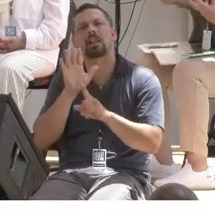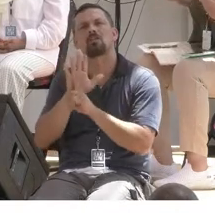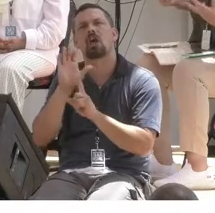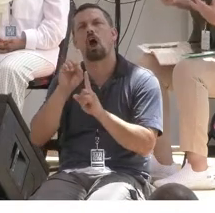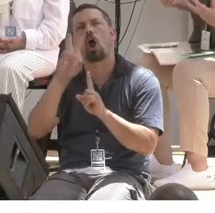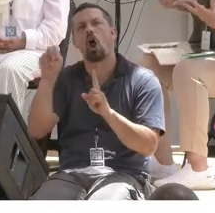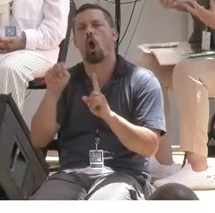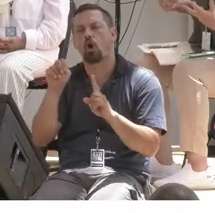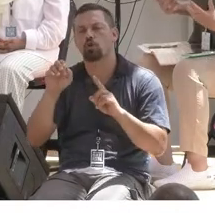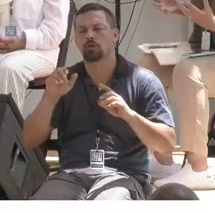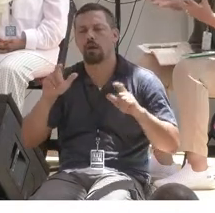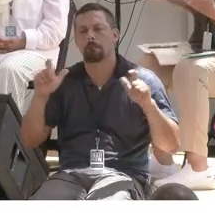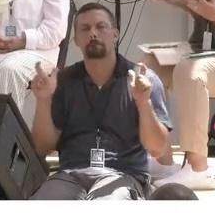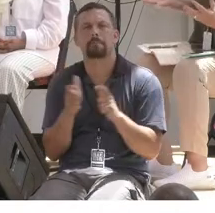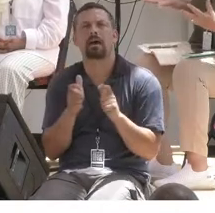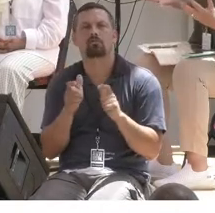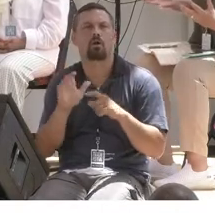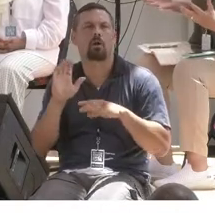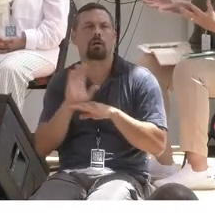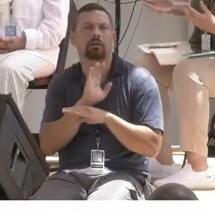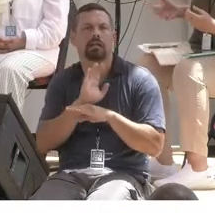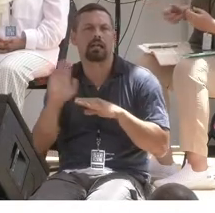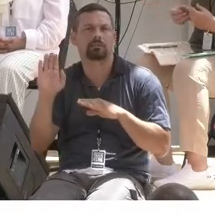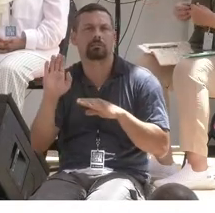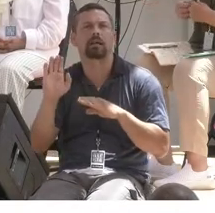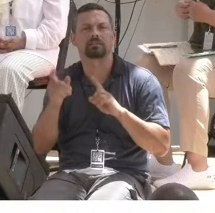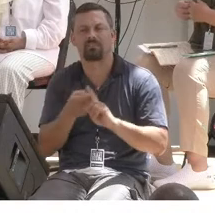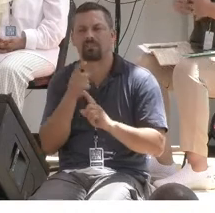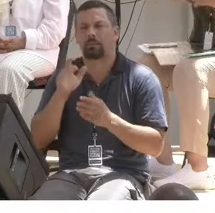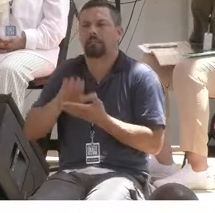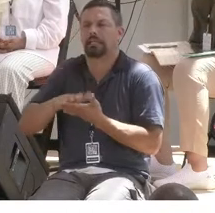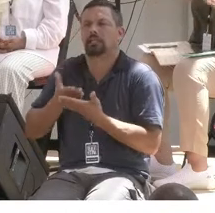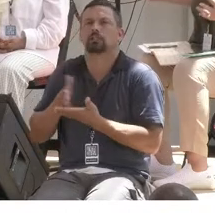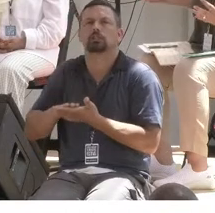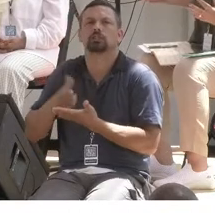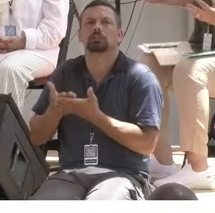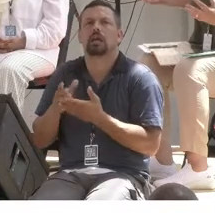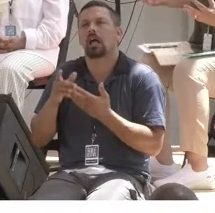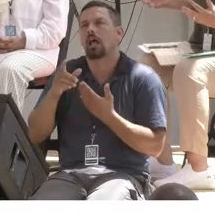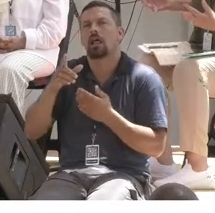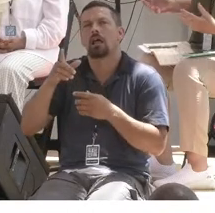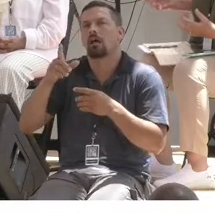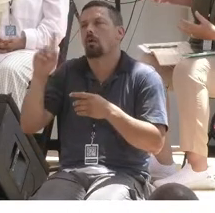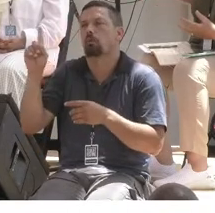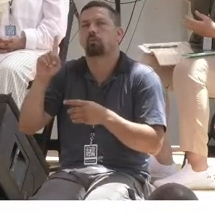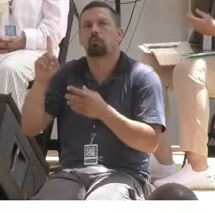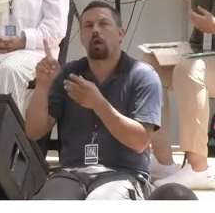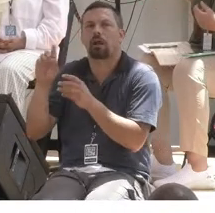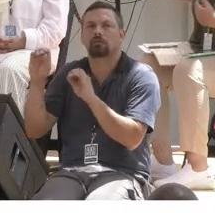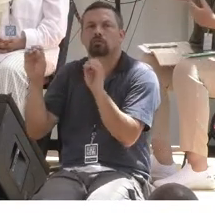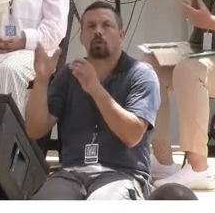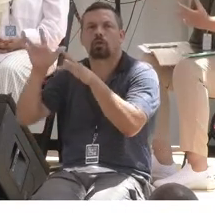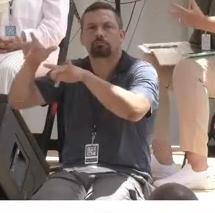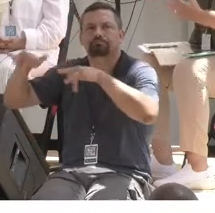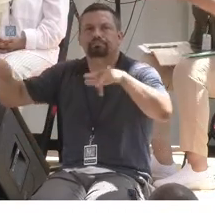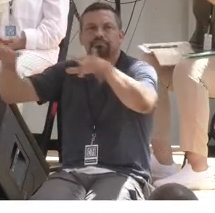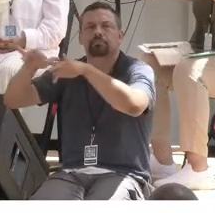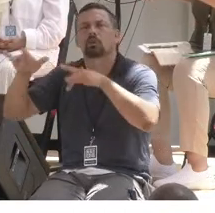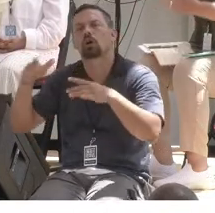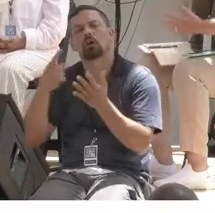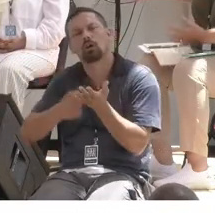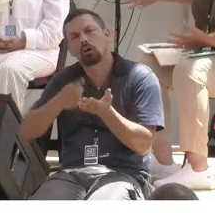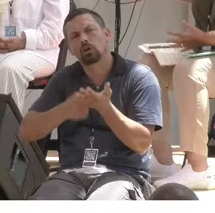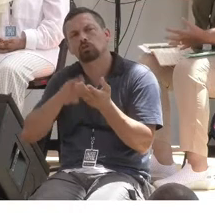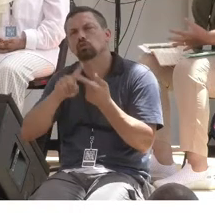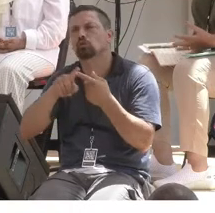micro enterprises from their kitchens in the empty quarter. Talk us through, for